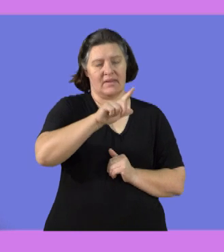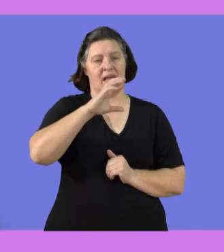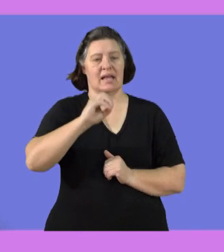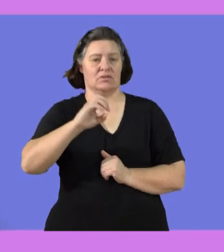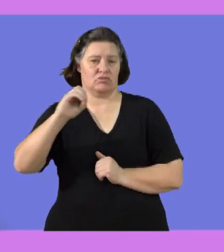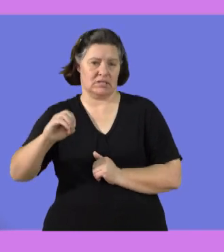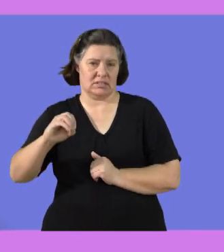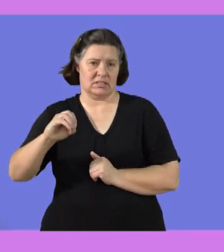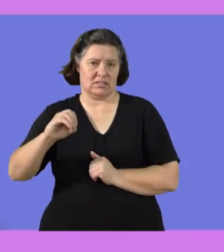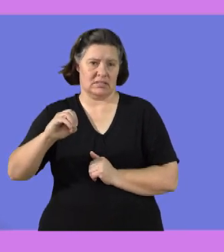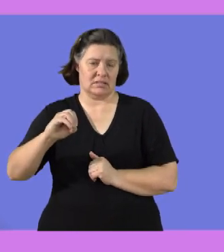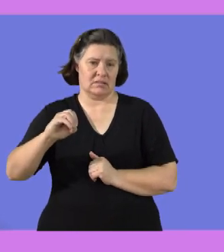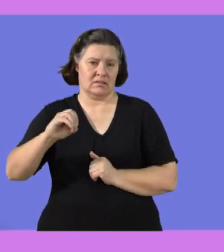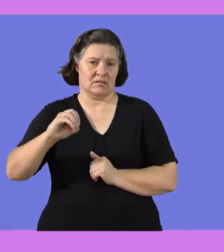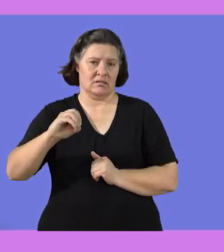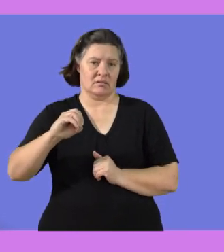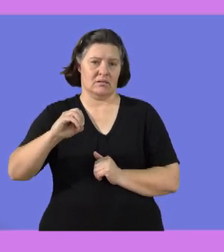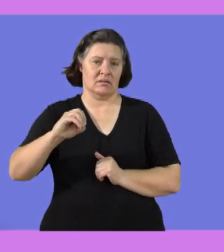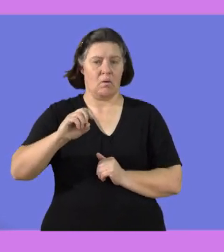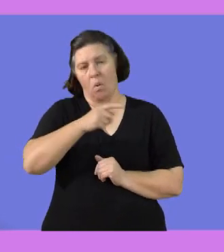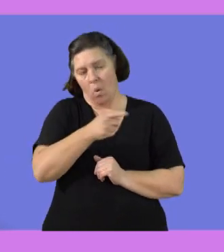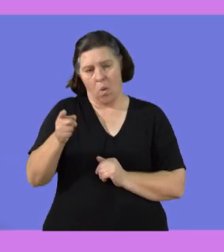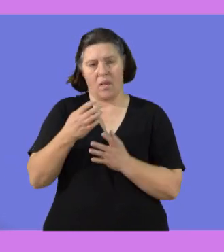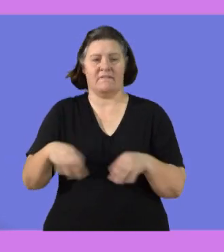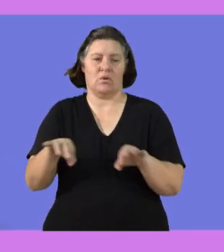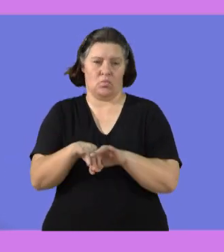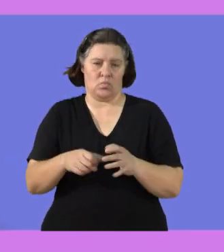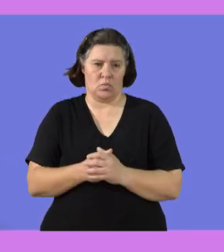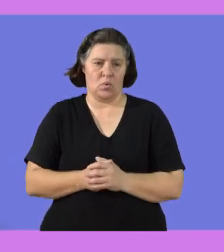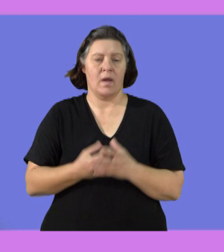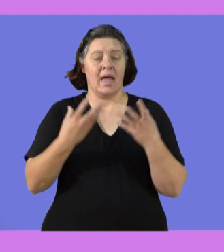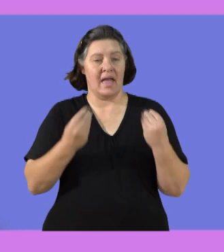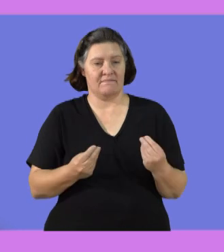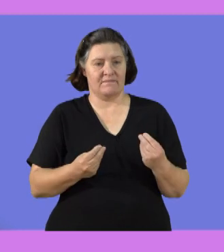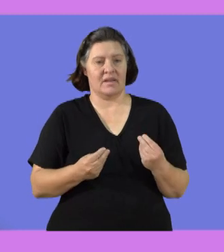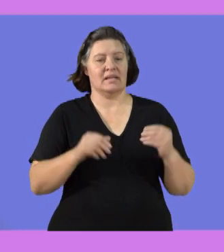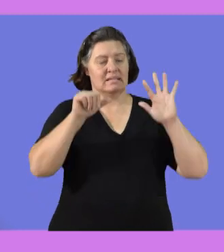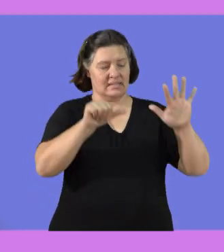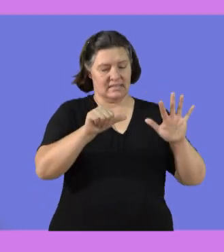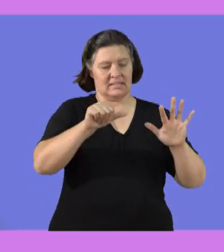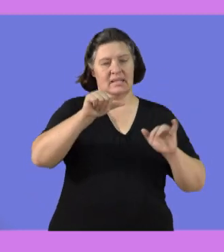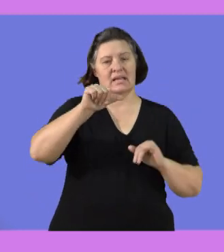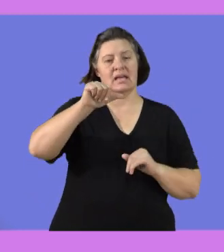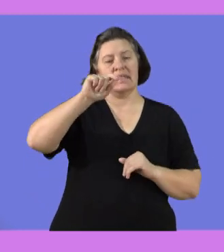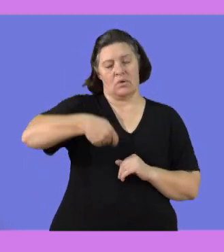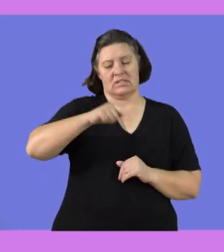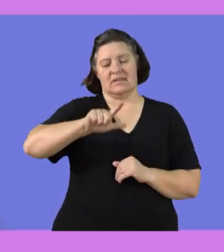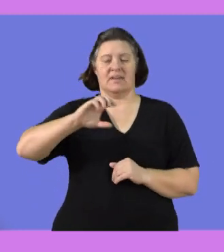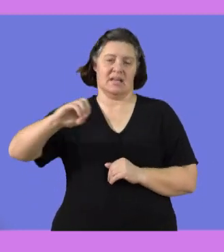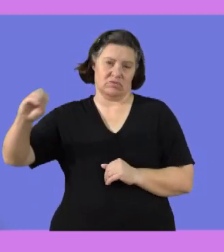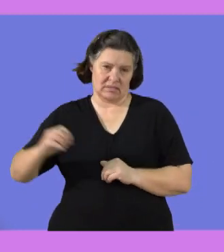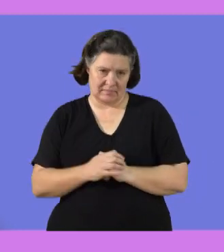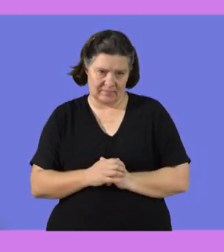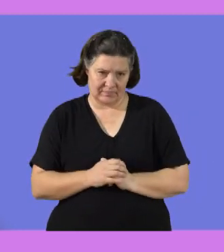6,700, and then it means we round down all these values. So we have rounded off to the